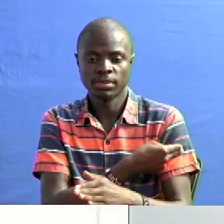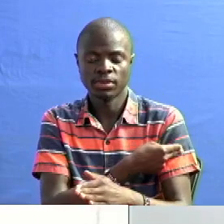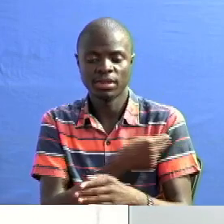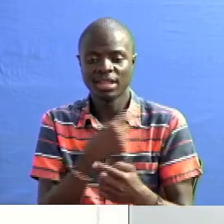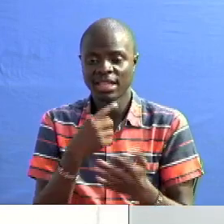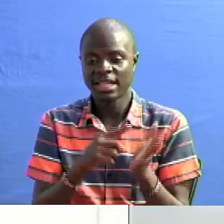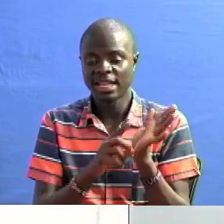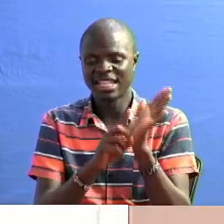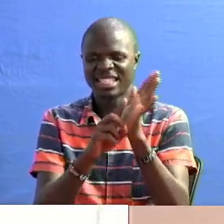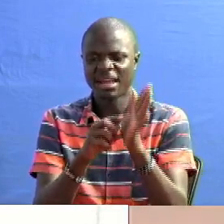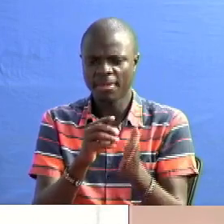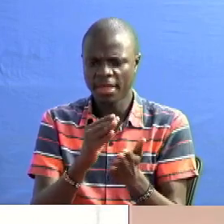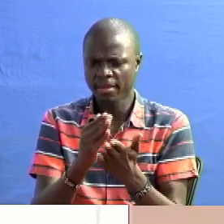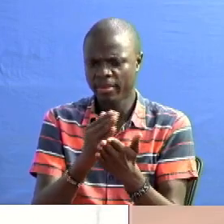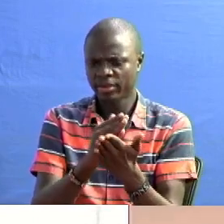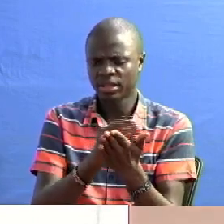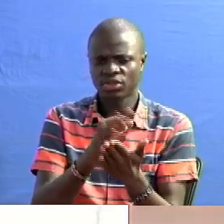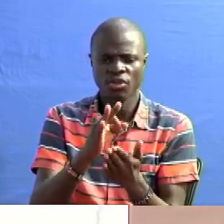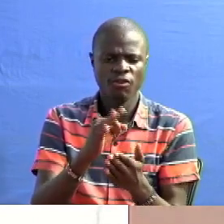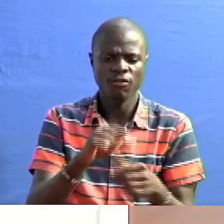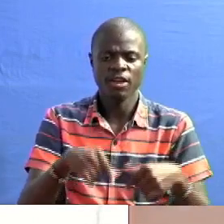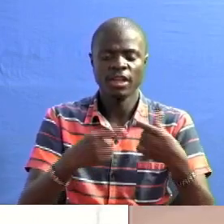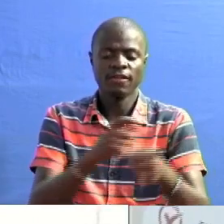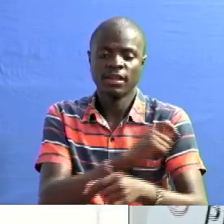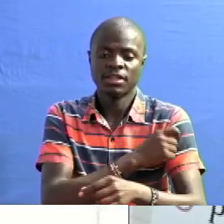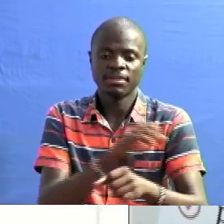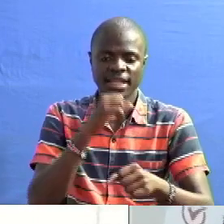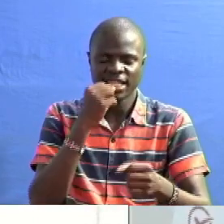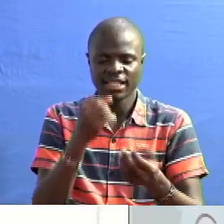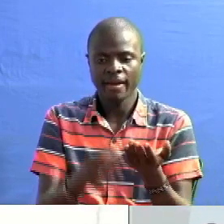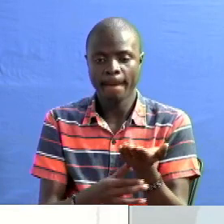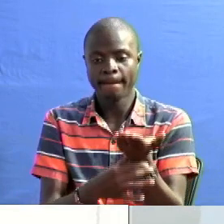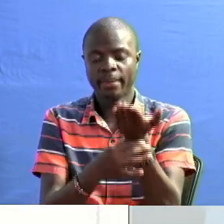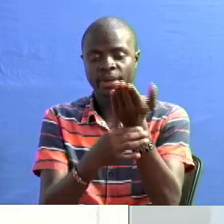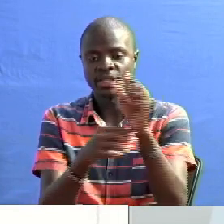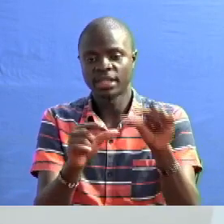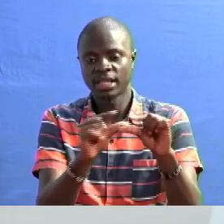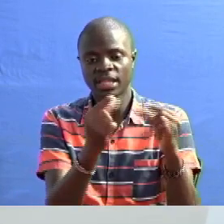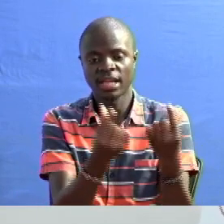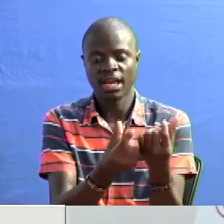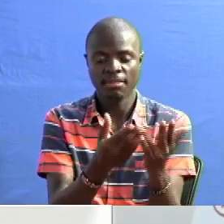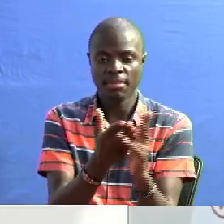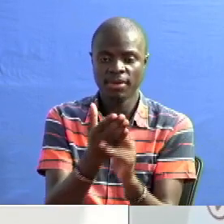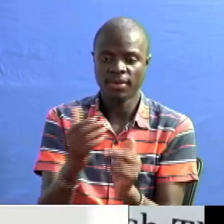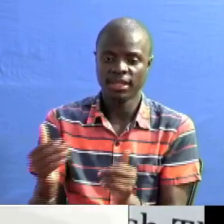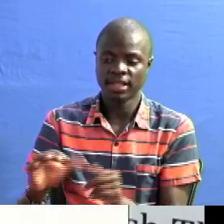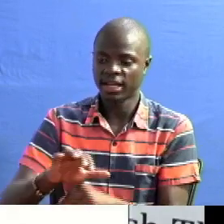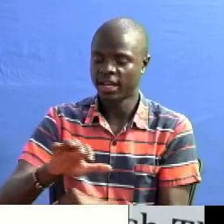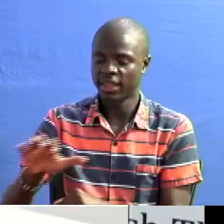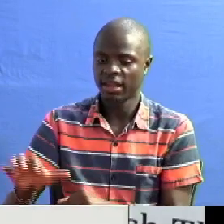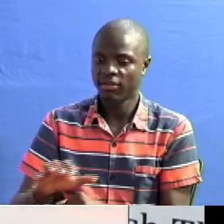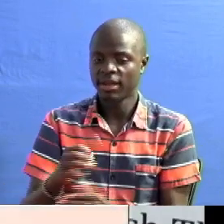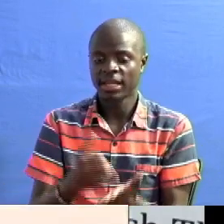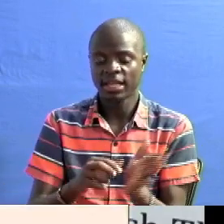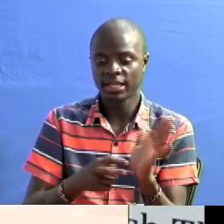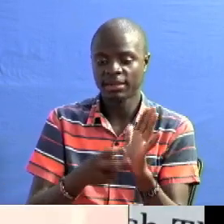the process of providing therapy involves bridging the gap between the child and their environment. It means this